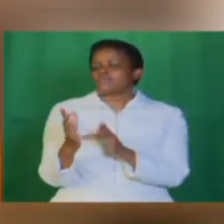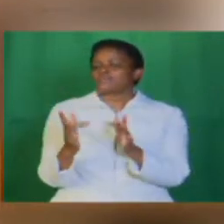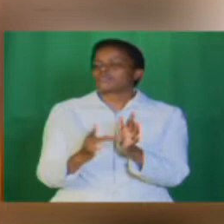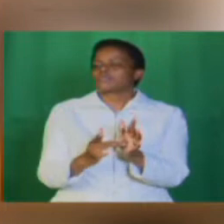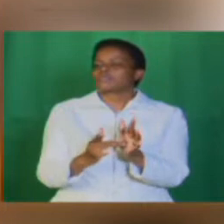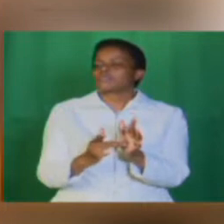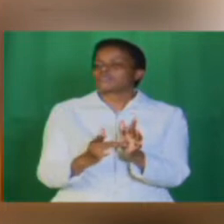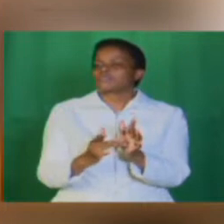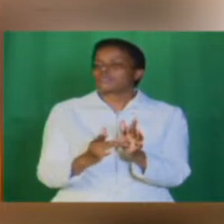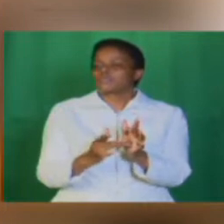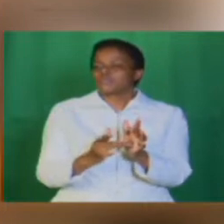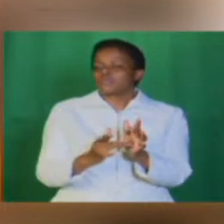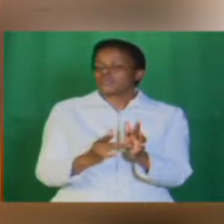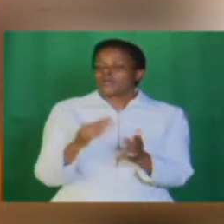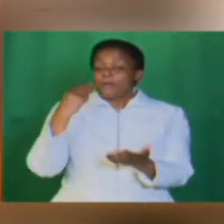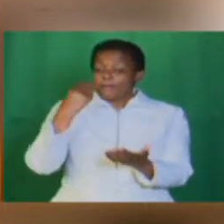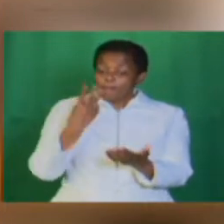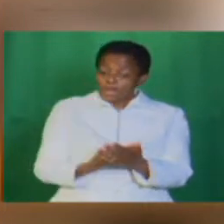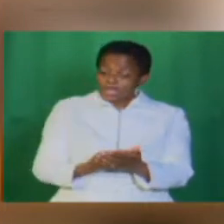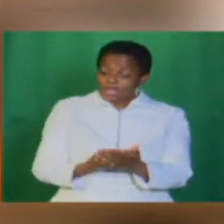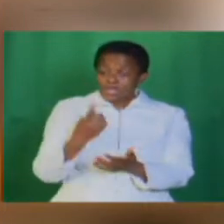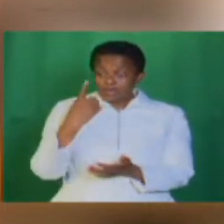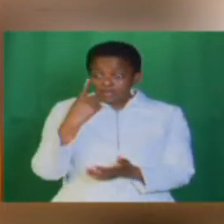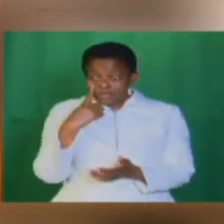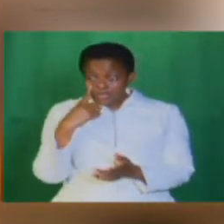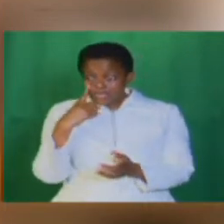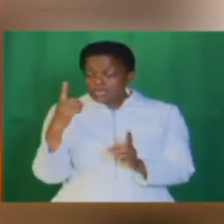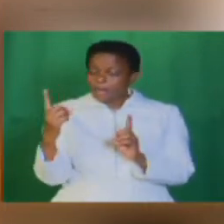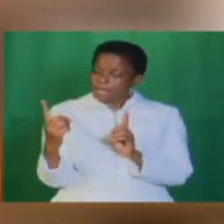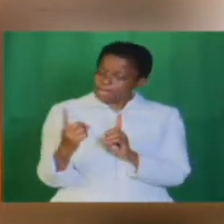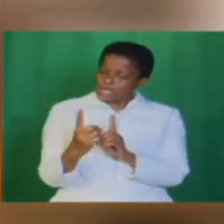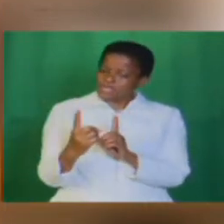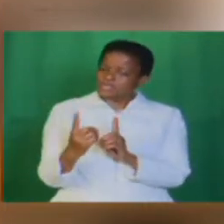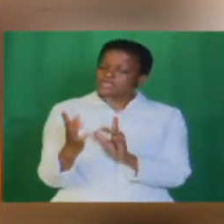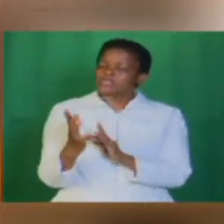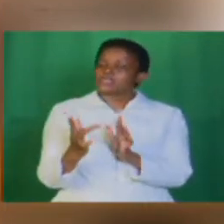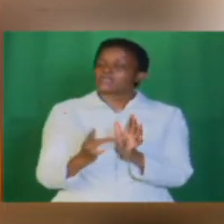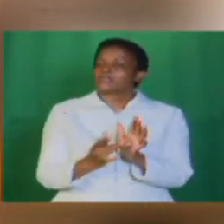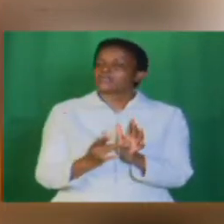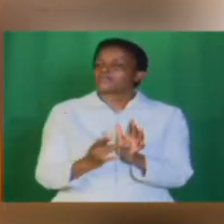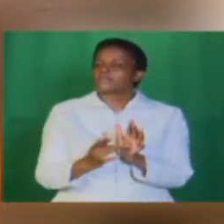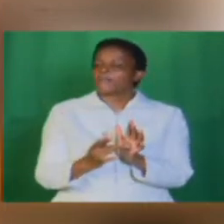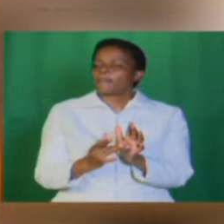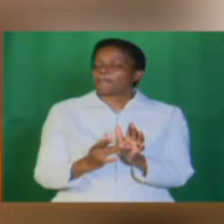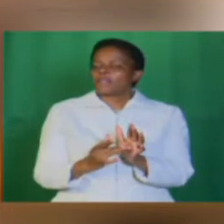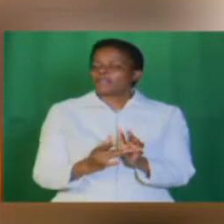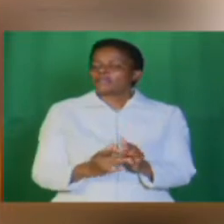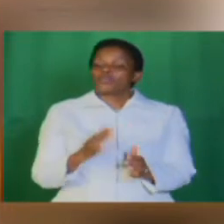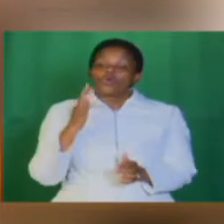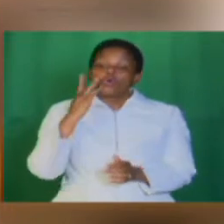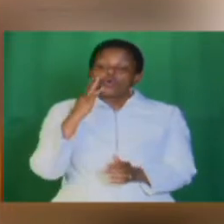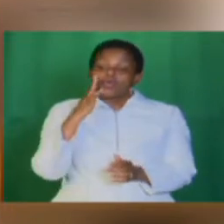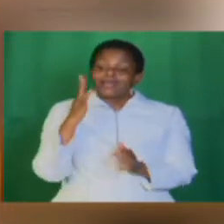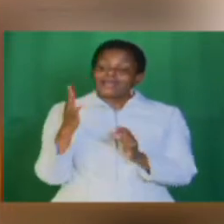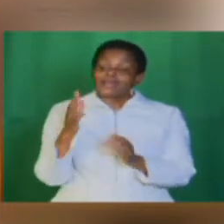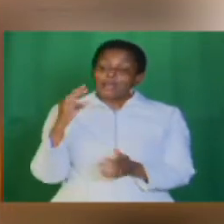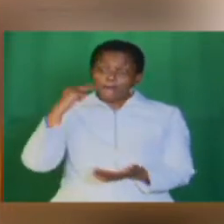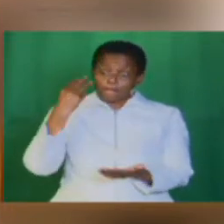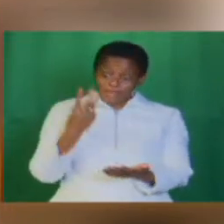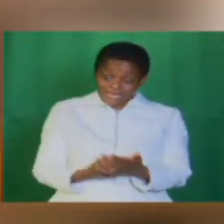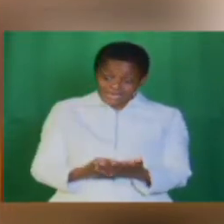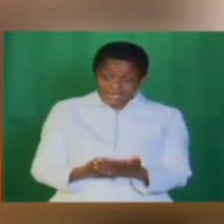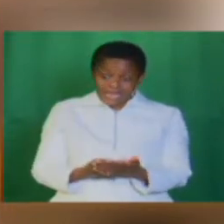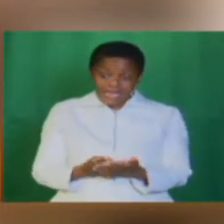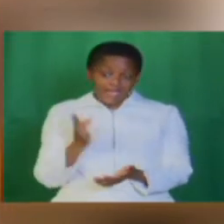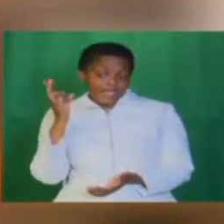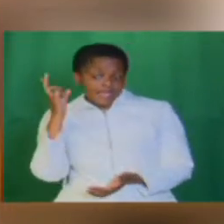when Peter saw Jesus Christ after his when Peter learned that Jesus Christ had resurrected, he ran to the place